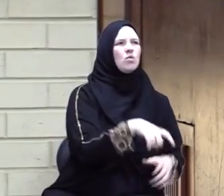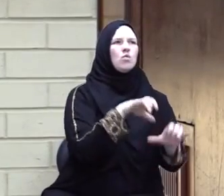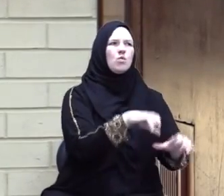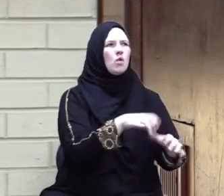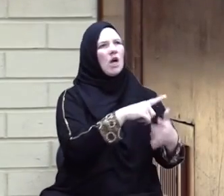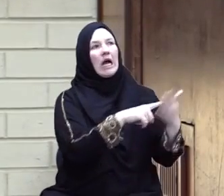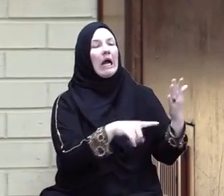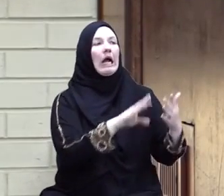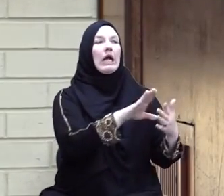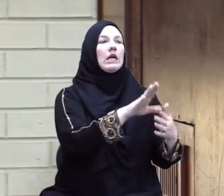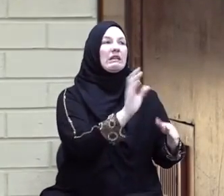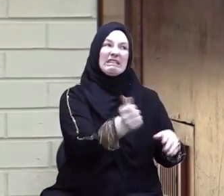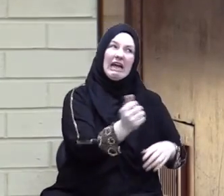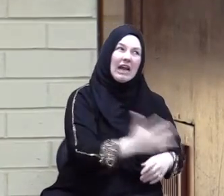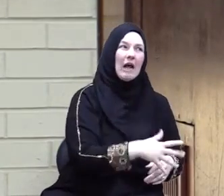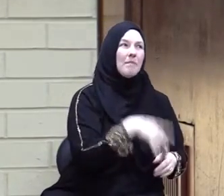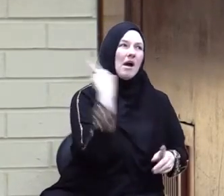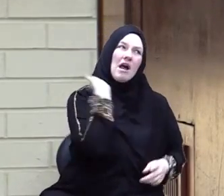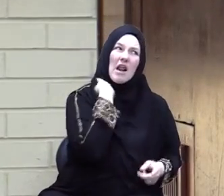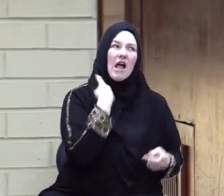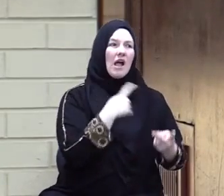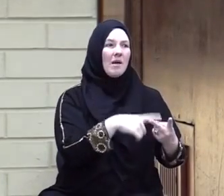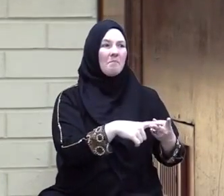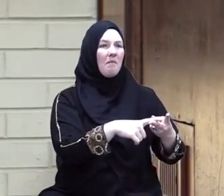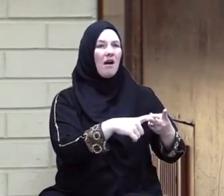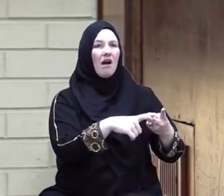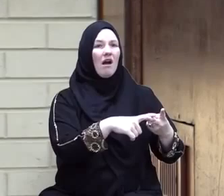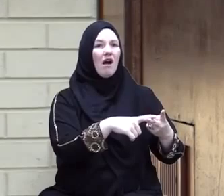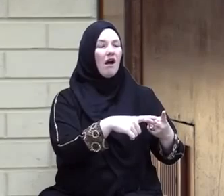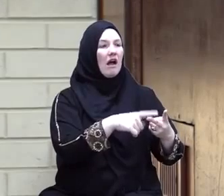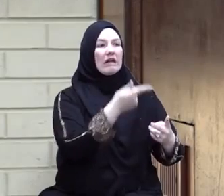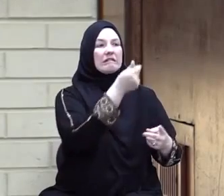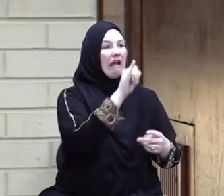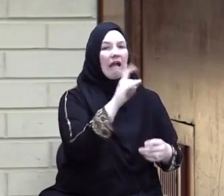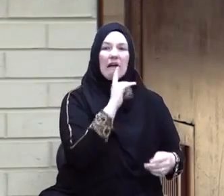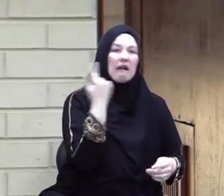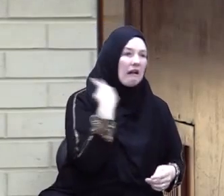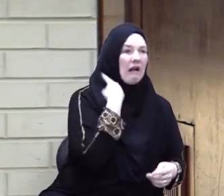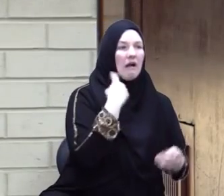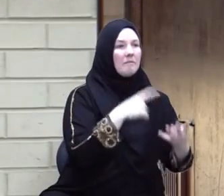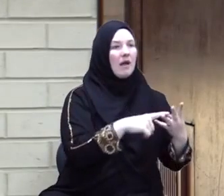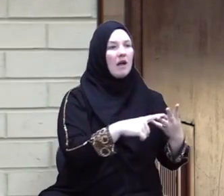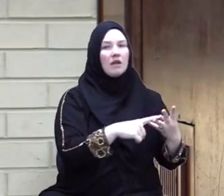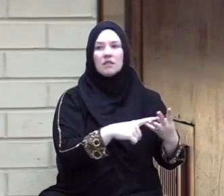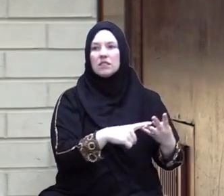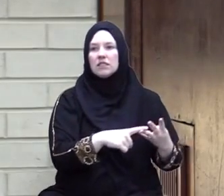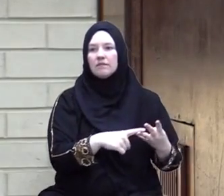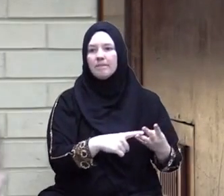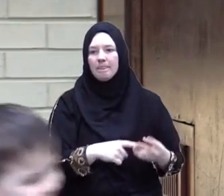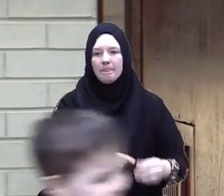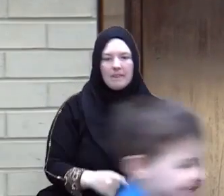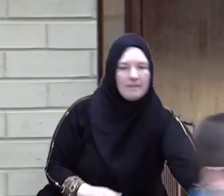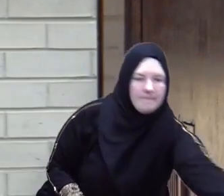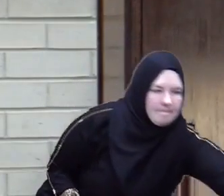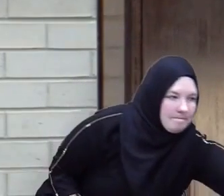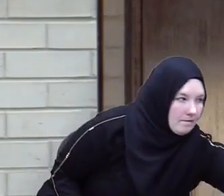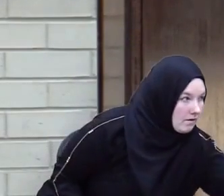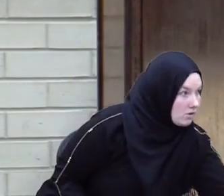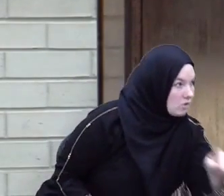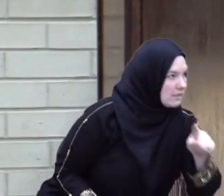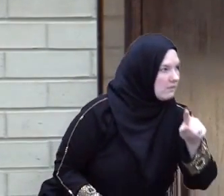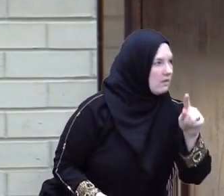is haram, gambling is haram, homosexuality is haram, but he doesn't believe in the principle of haram that you're referring